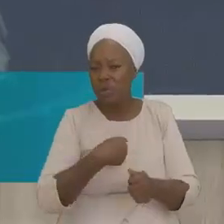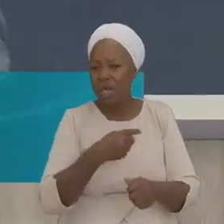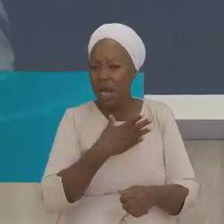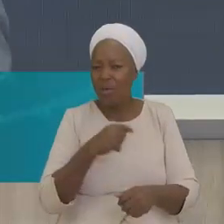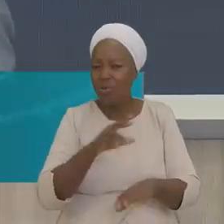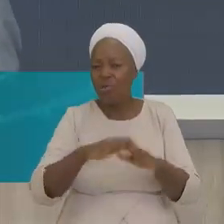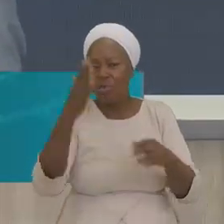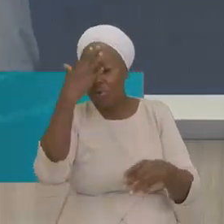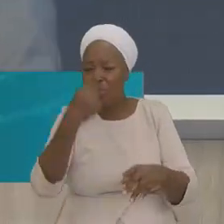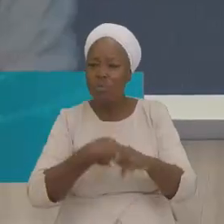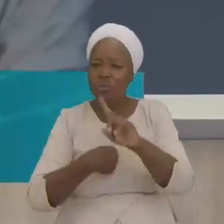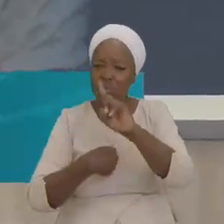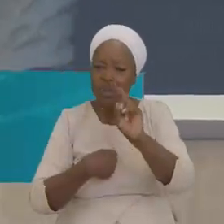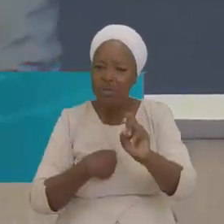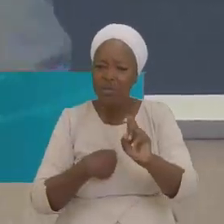me?